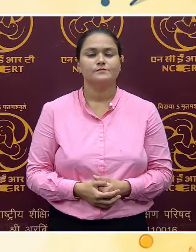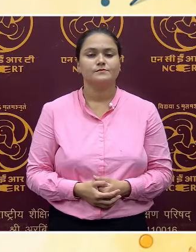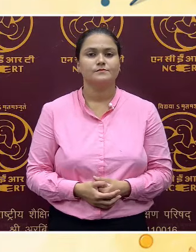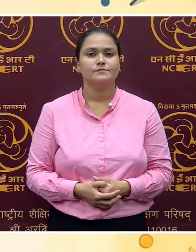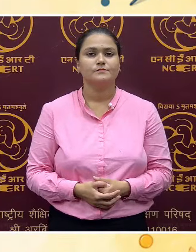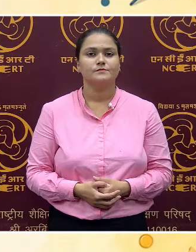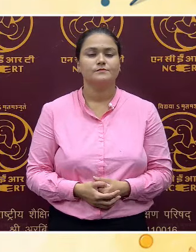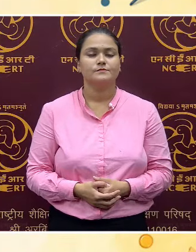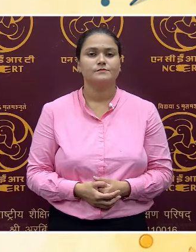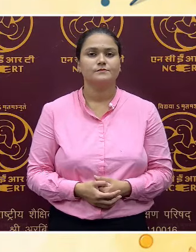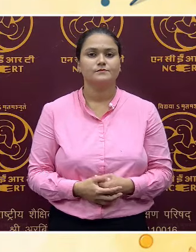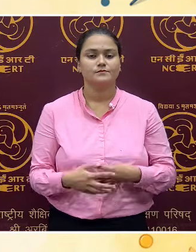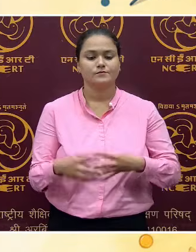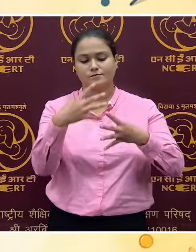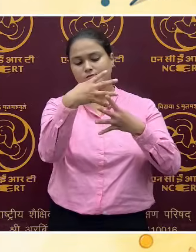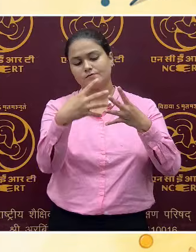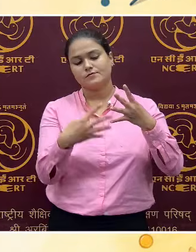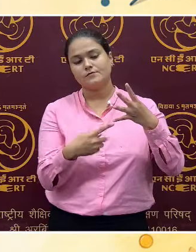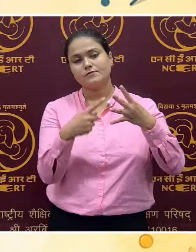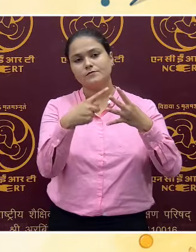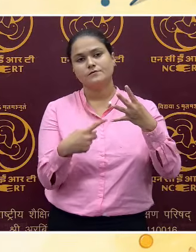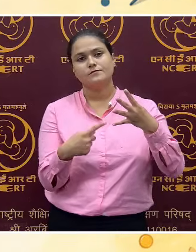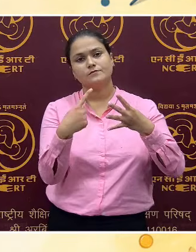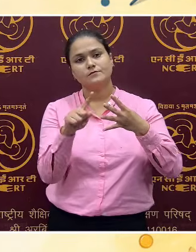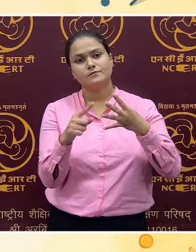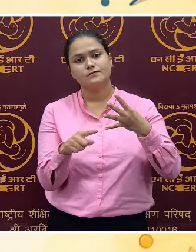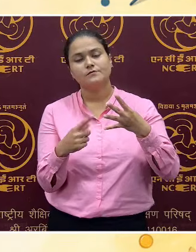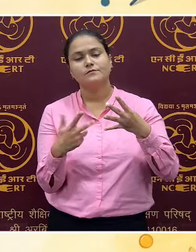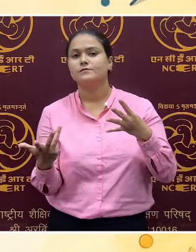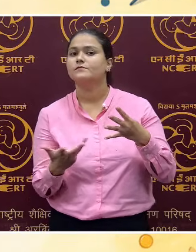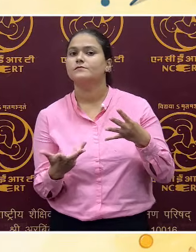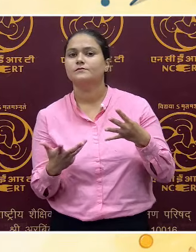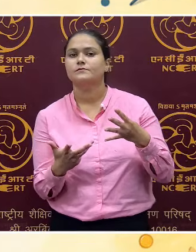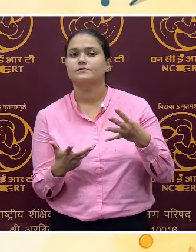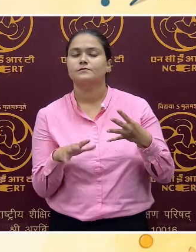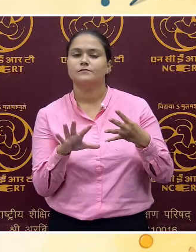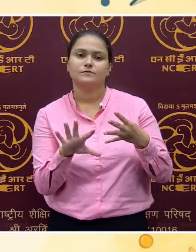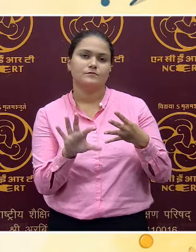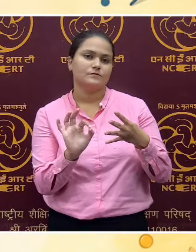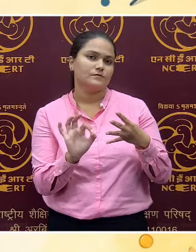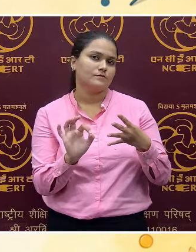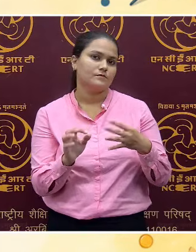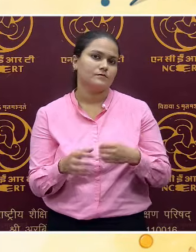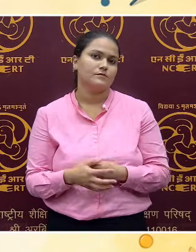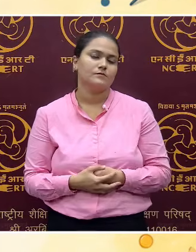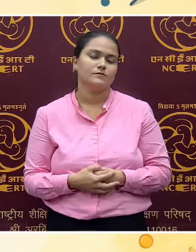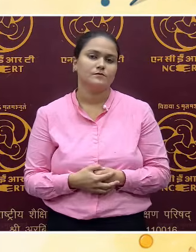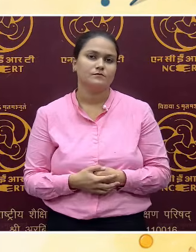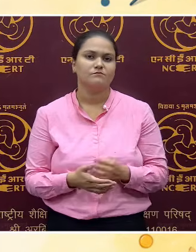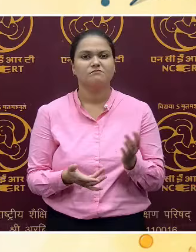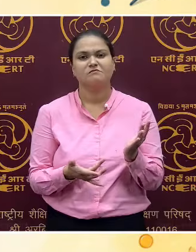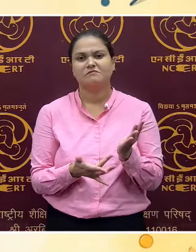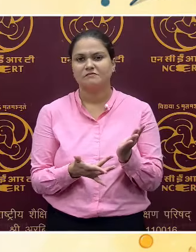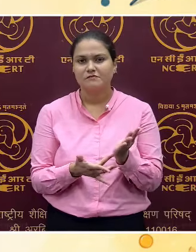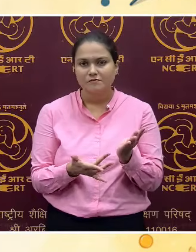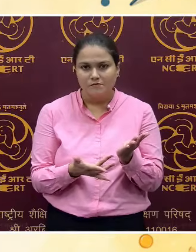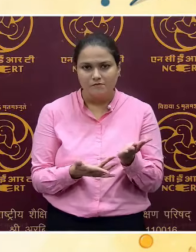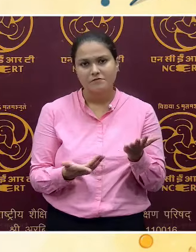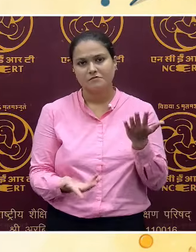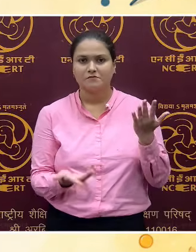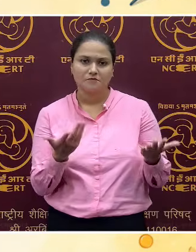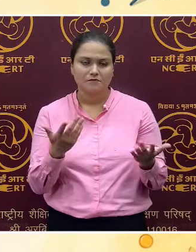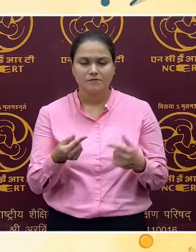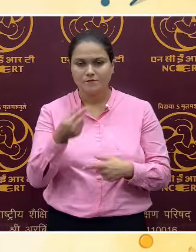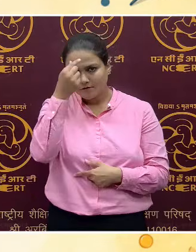We must listen to his words. Well, there are technical glitches, but this is the answer.